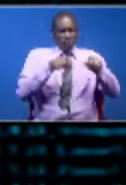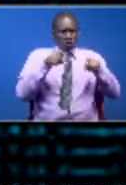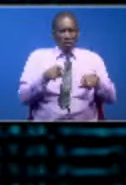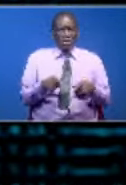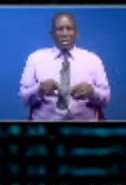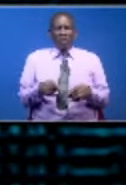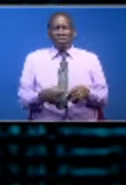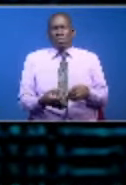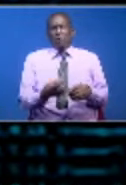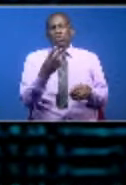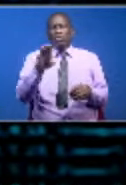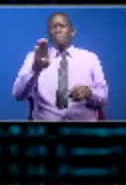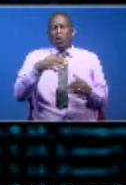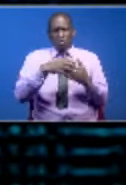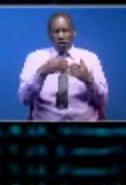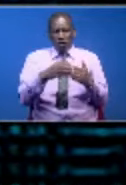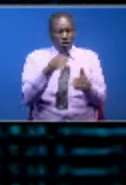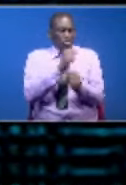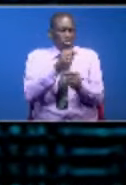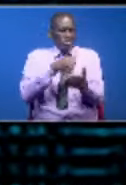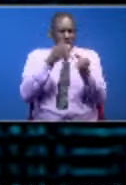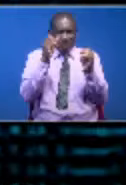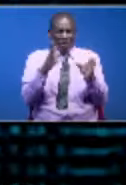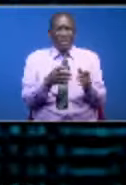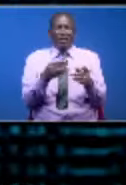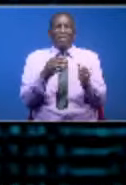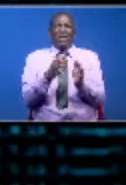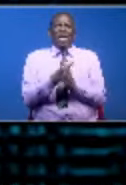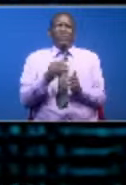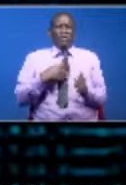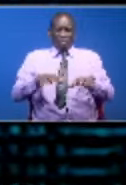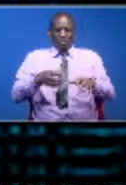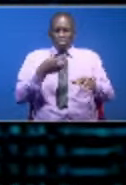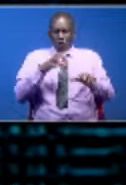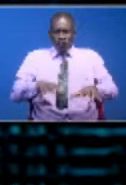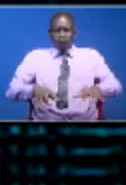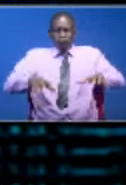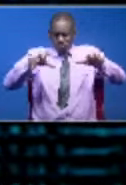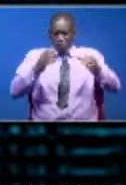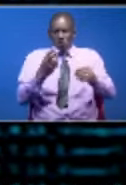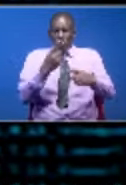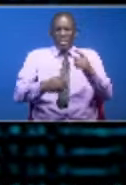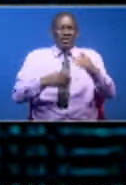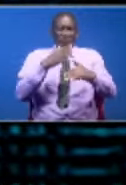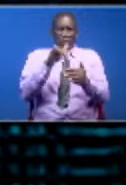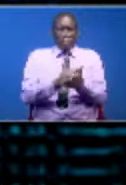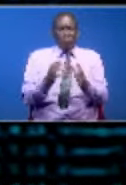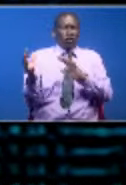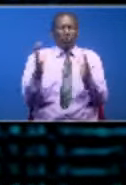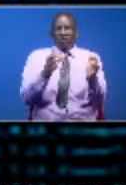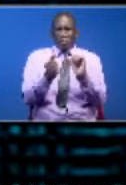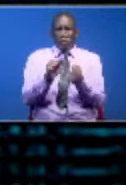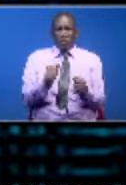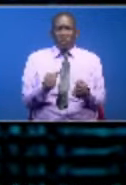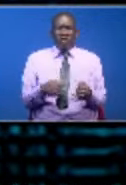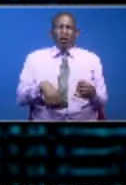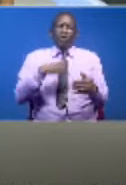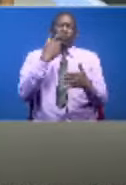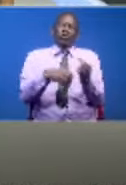$2 billion, and you don't do it, and you have floods 2 years later because of climate change, one flood will cost you how much? $20 billion of